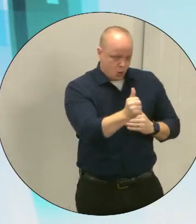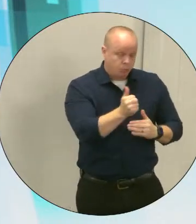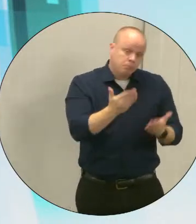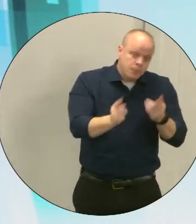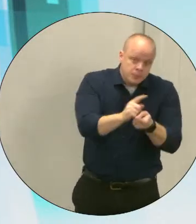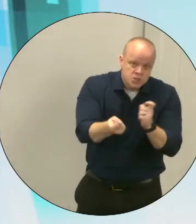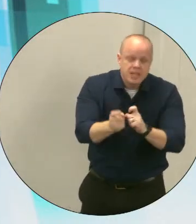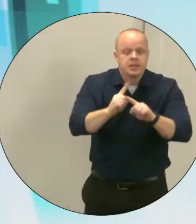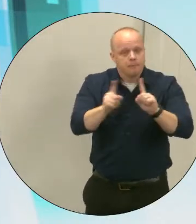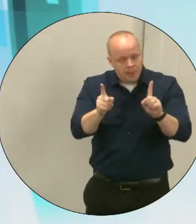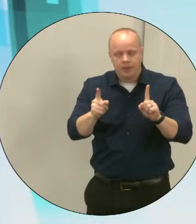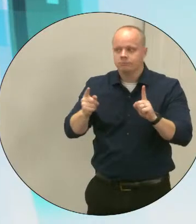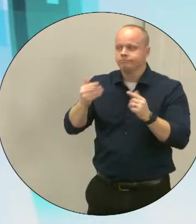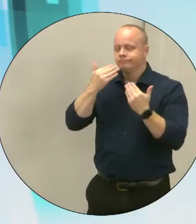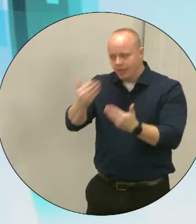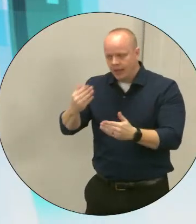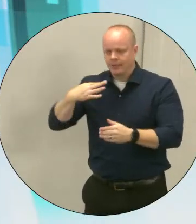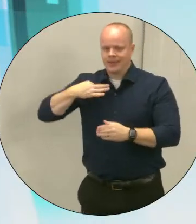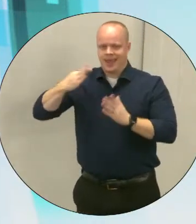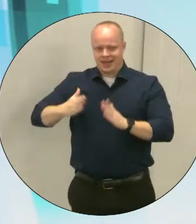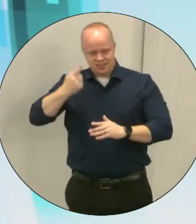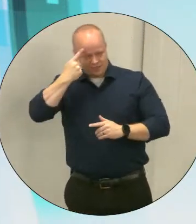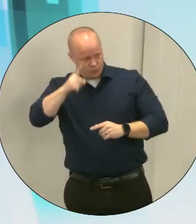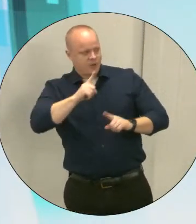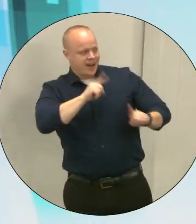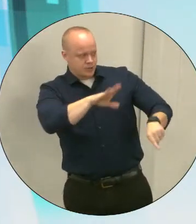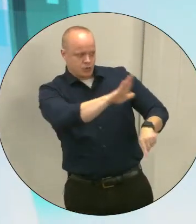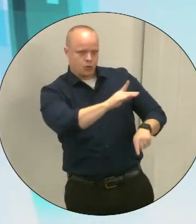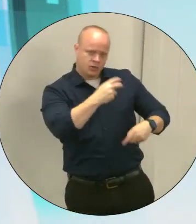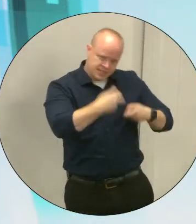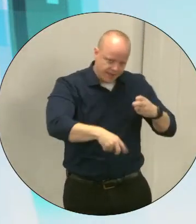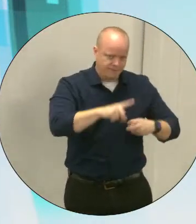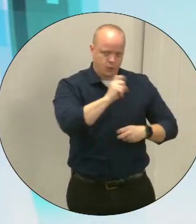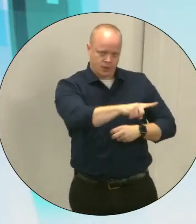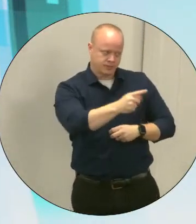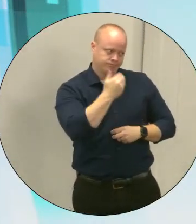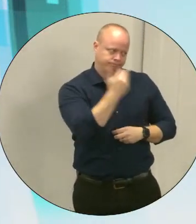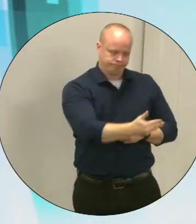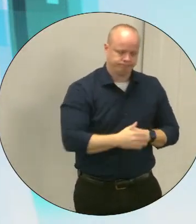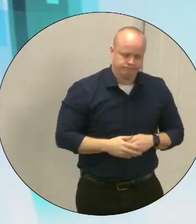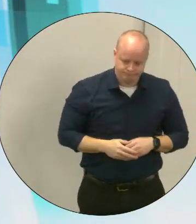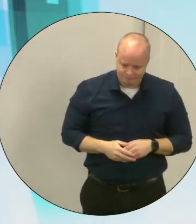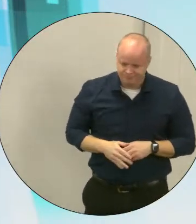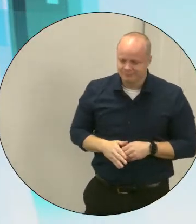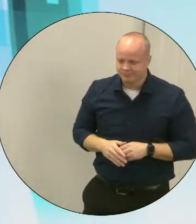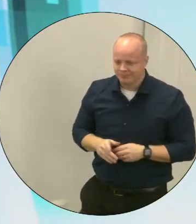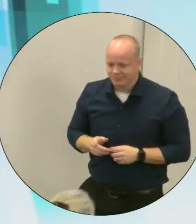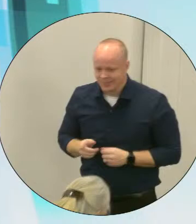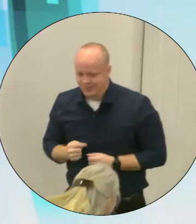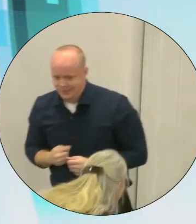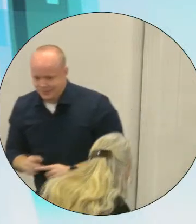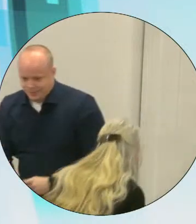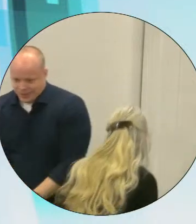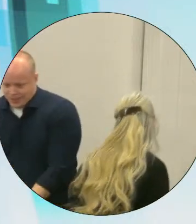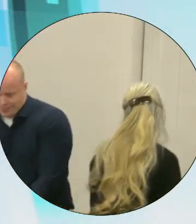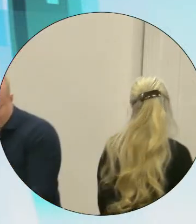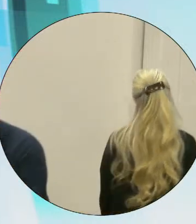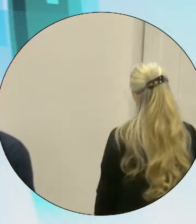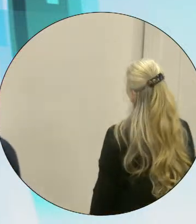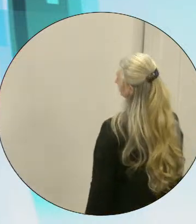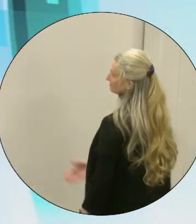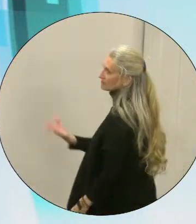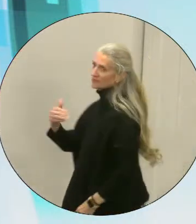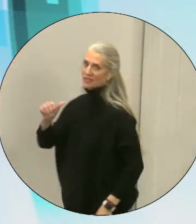change. But thank the candidates for answering your really tough question. Thank you. Thank you for being respectful. Next, Abraham